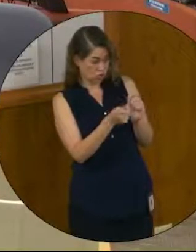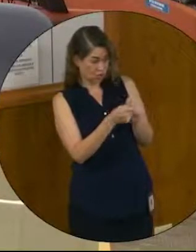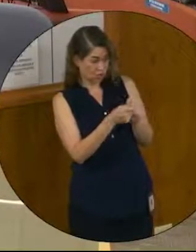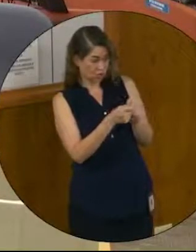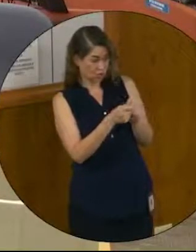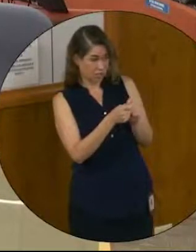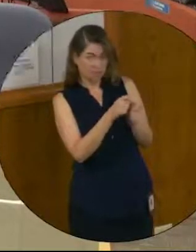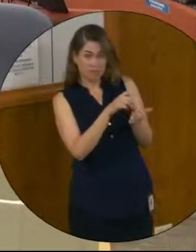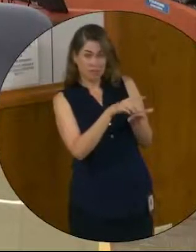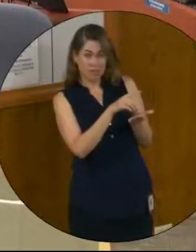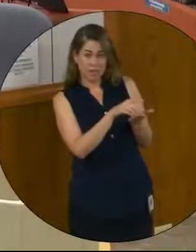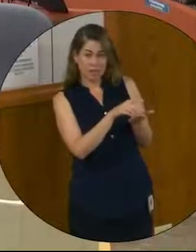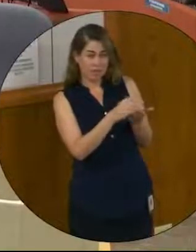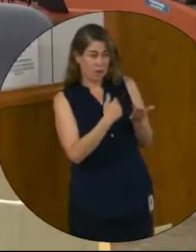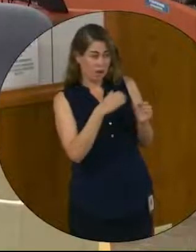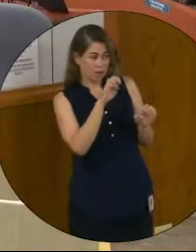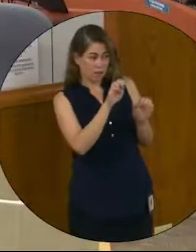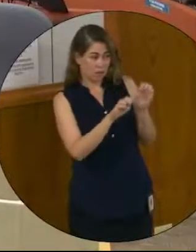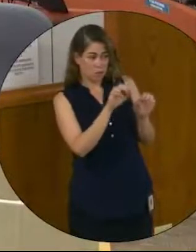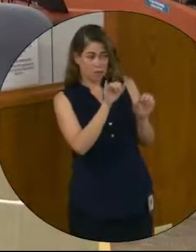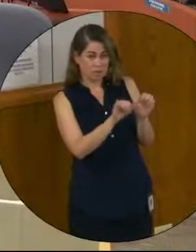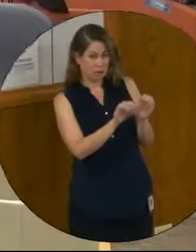of the evaluation.